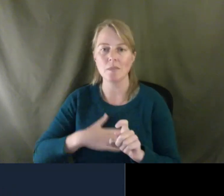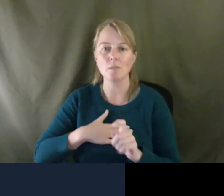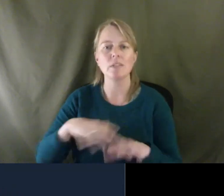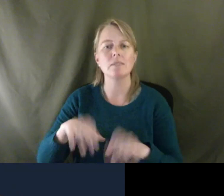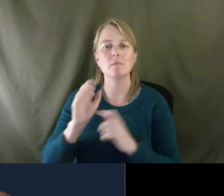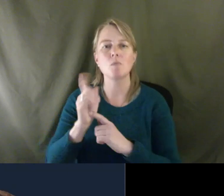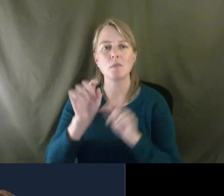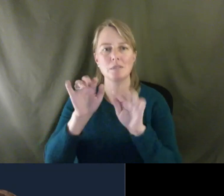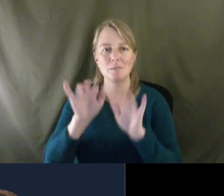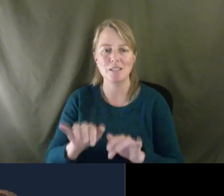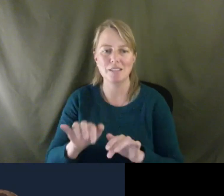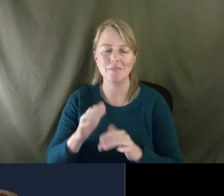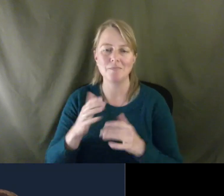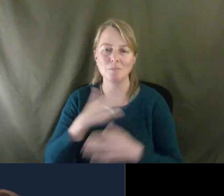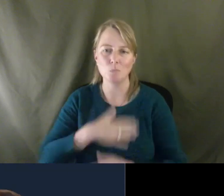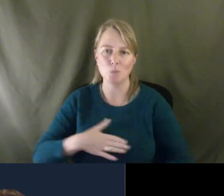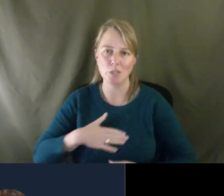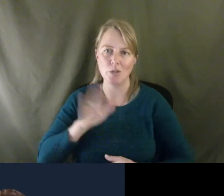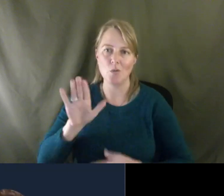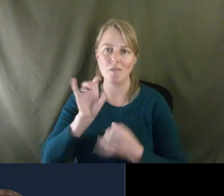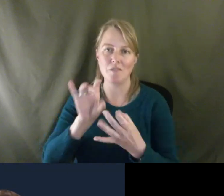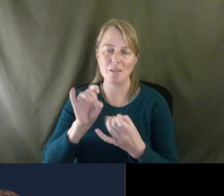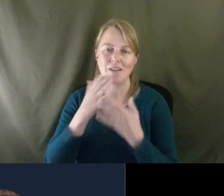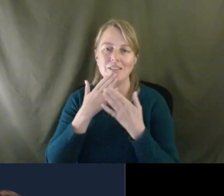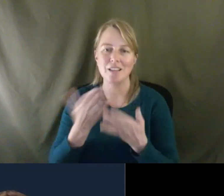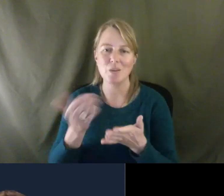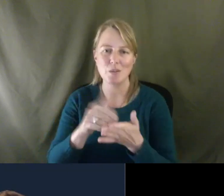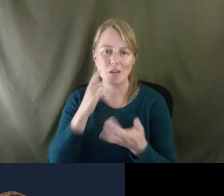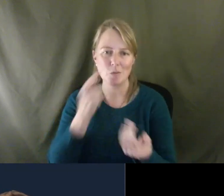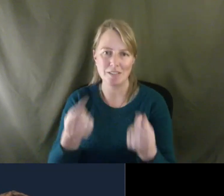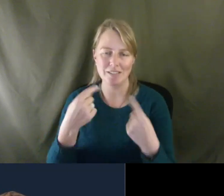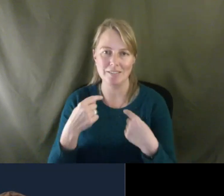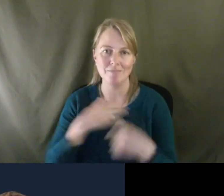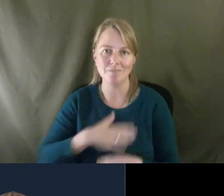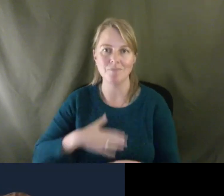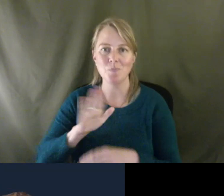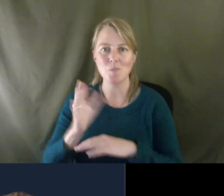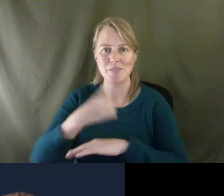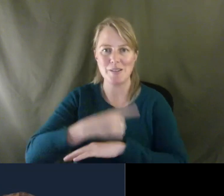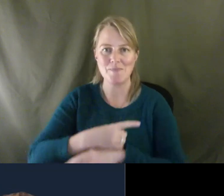complete that. We really appreciate your feedback, and thank you for attending today. Have a wonderful day.